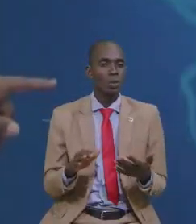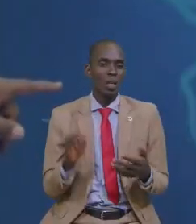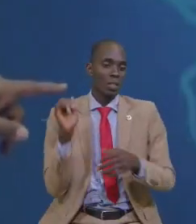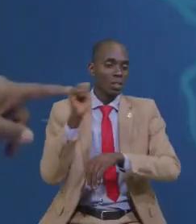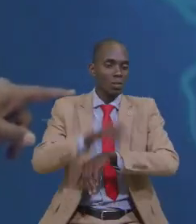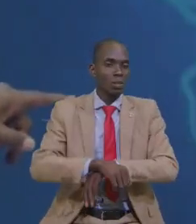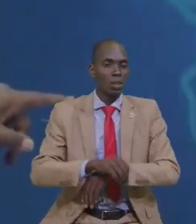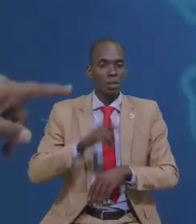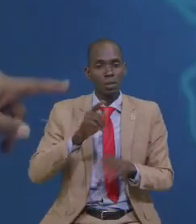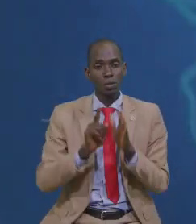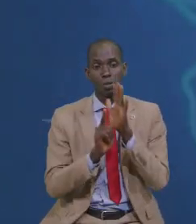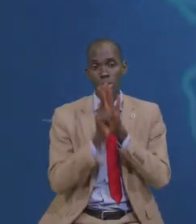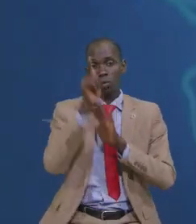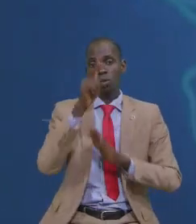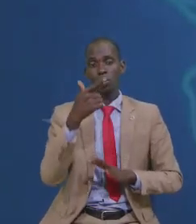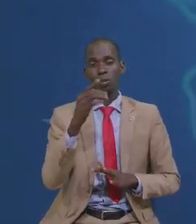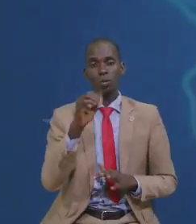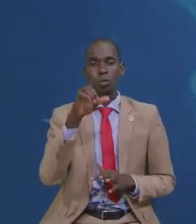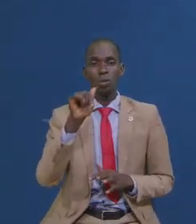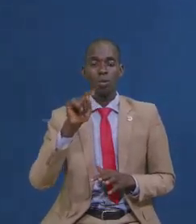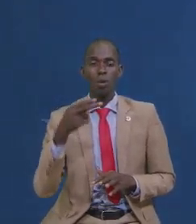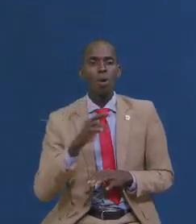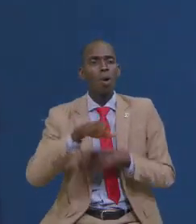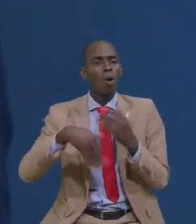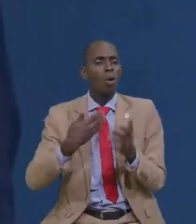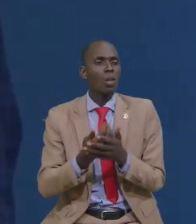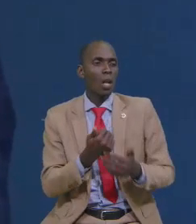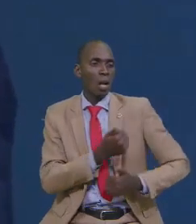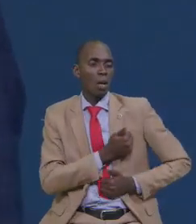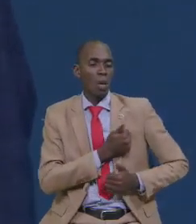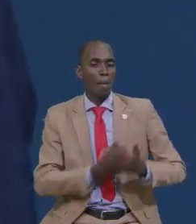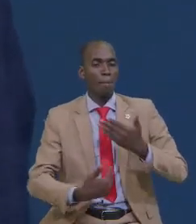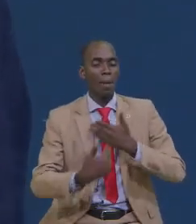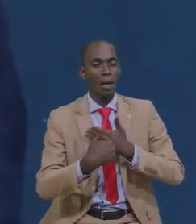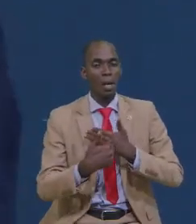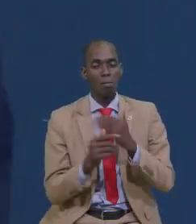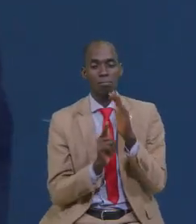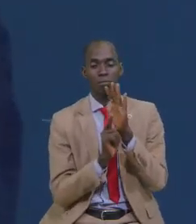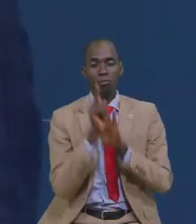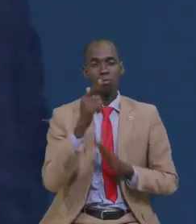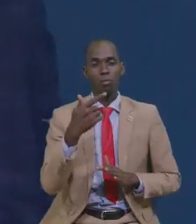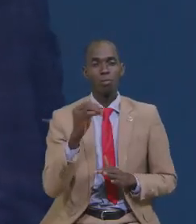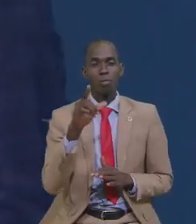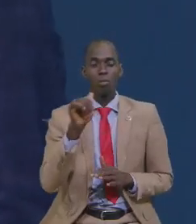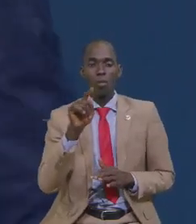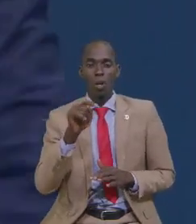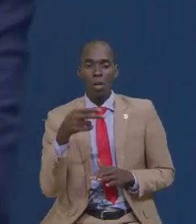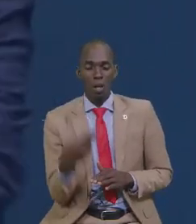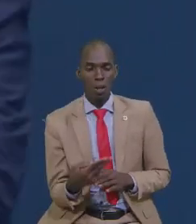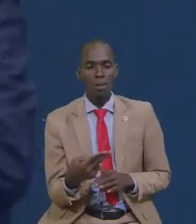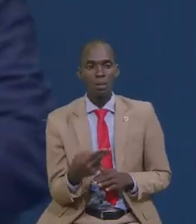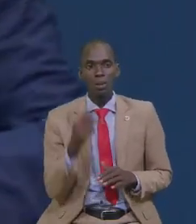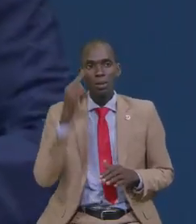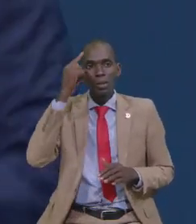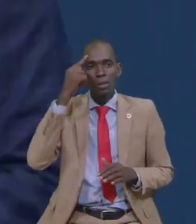lined up behind Goliath, thinking, when Goliath kills David, then